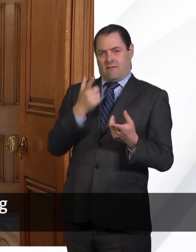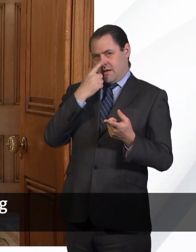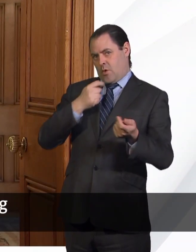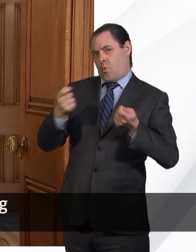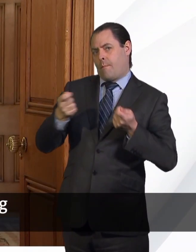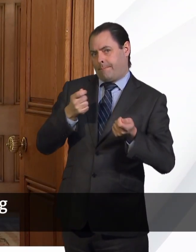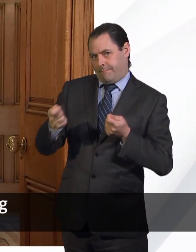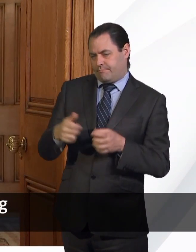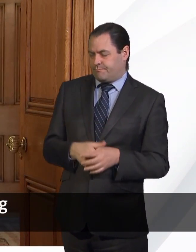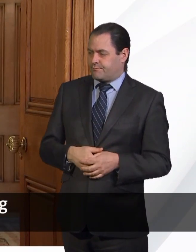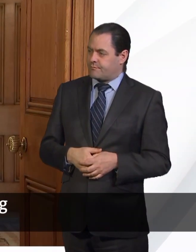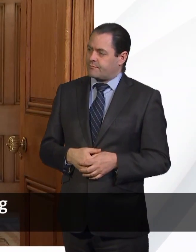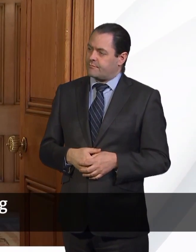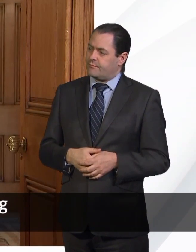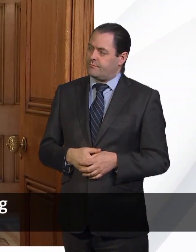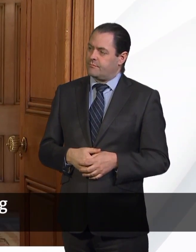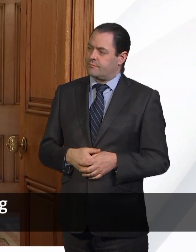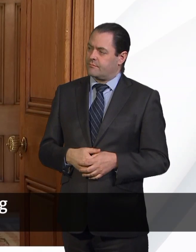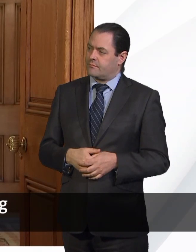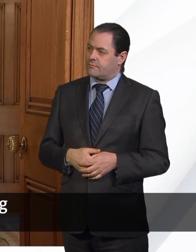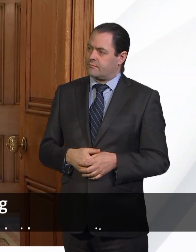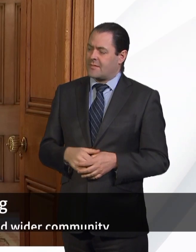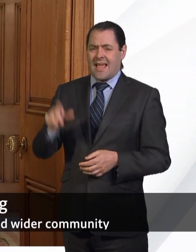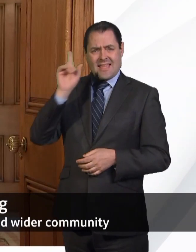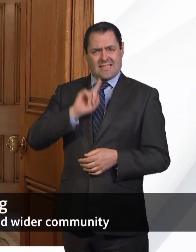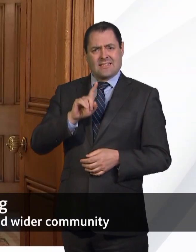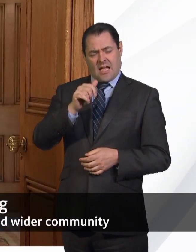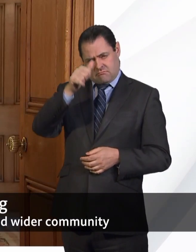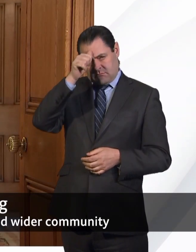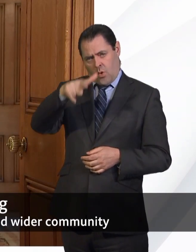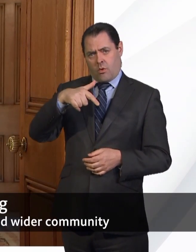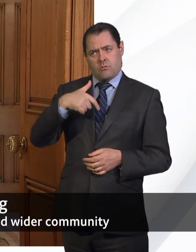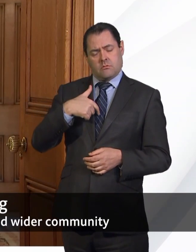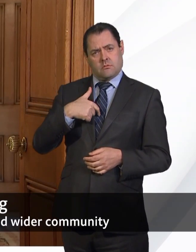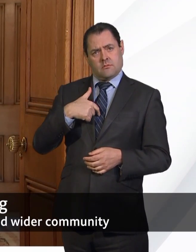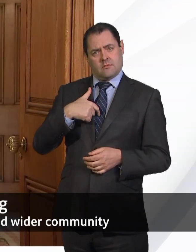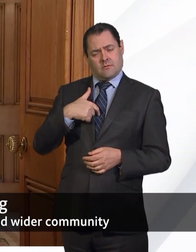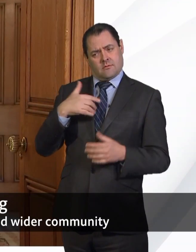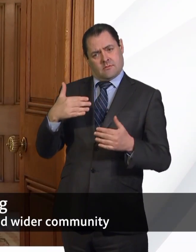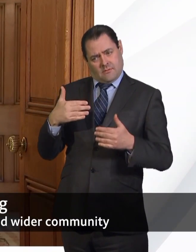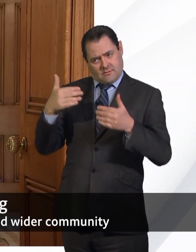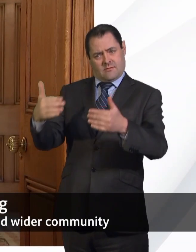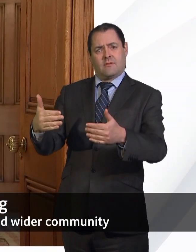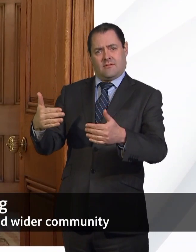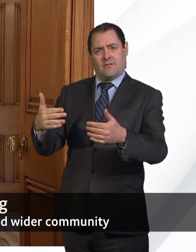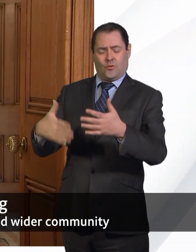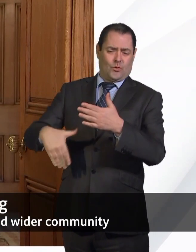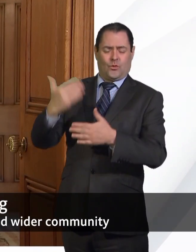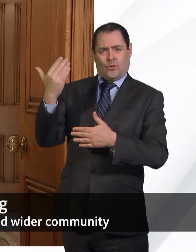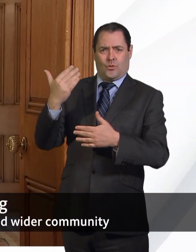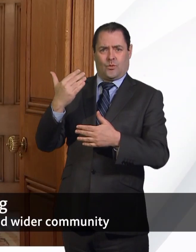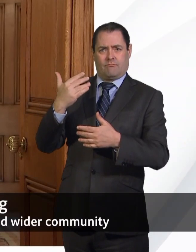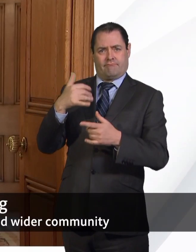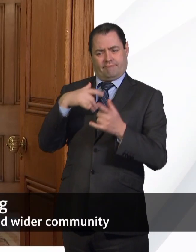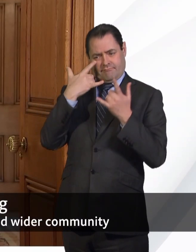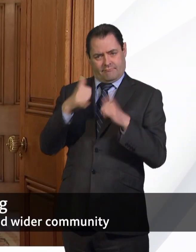yesterday, as I hope you all know, we took a huge step forward that will enable us to keep making progress in